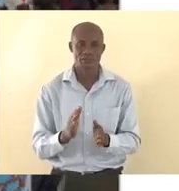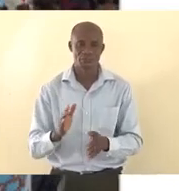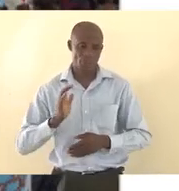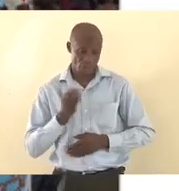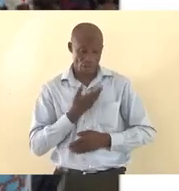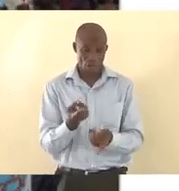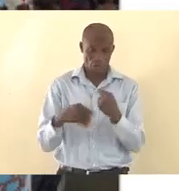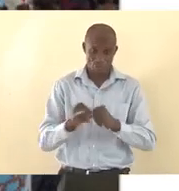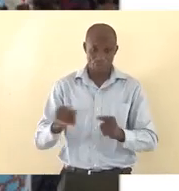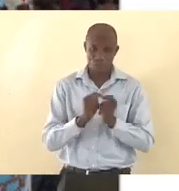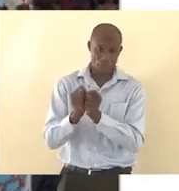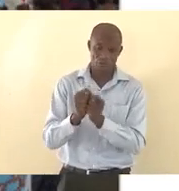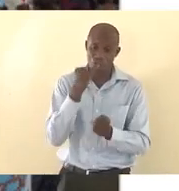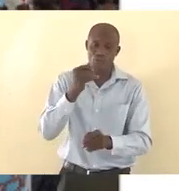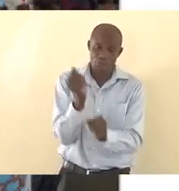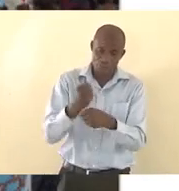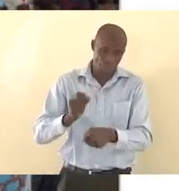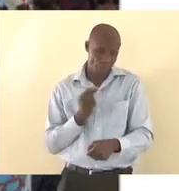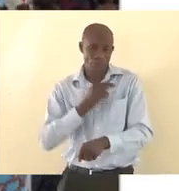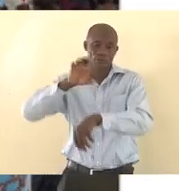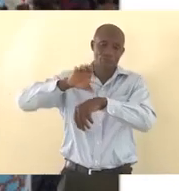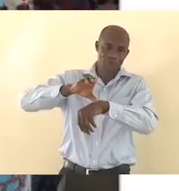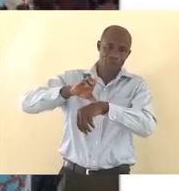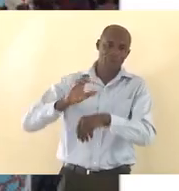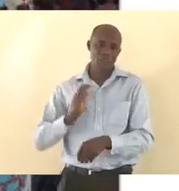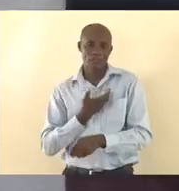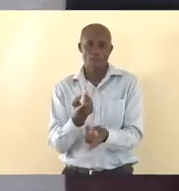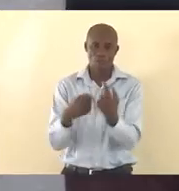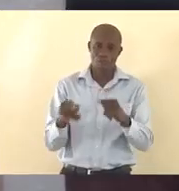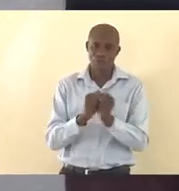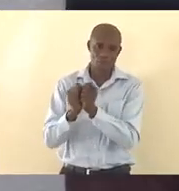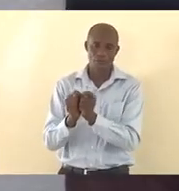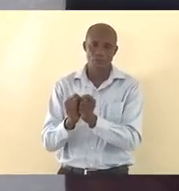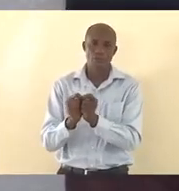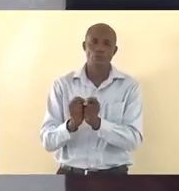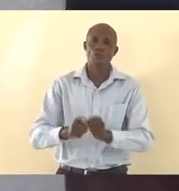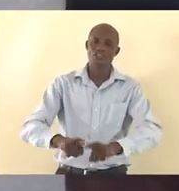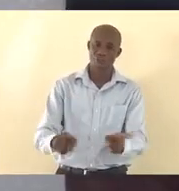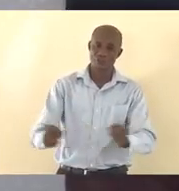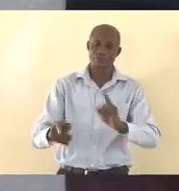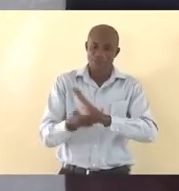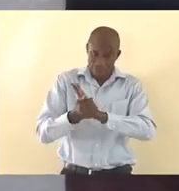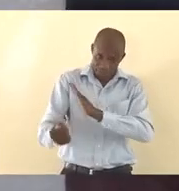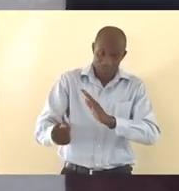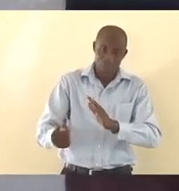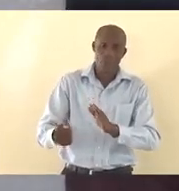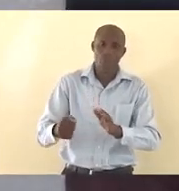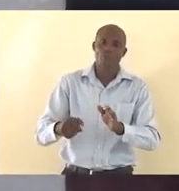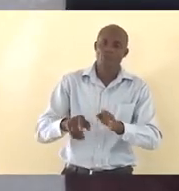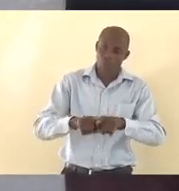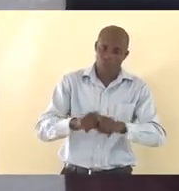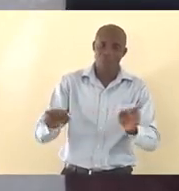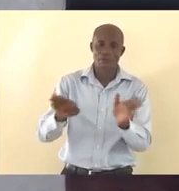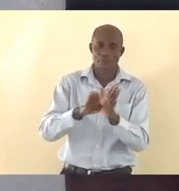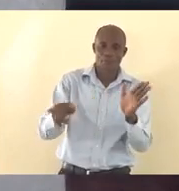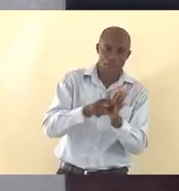us church. Our coming together with our various talents from our various backgrounds, with our readiness to contribute